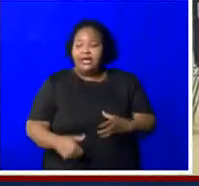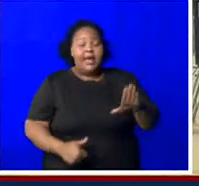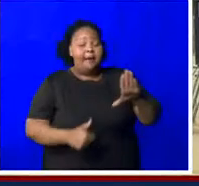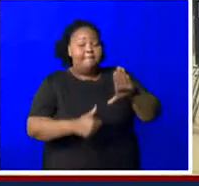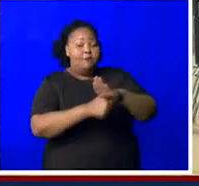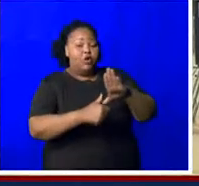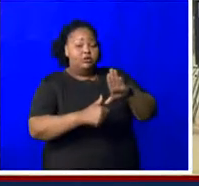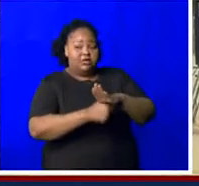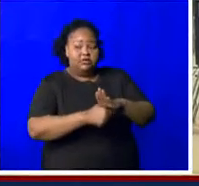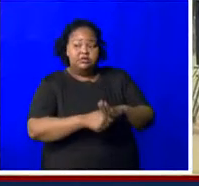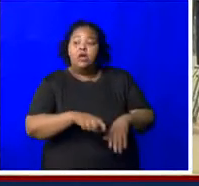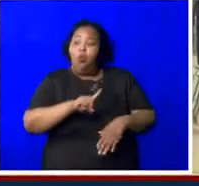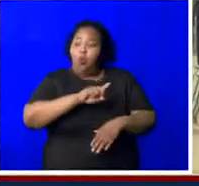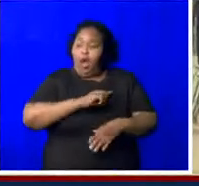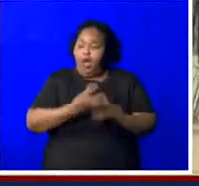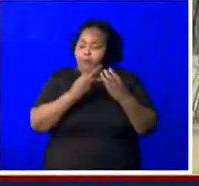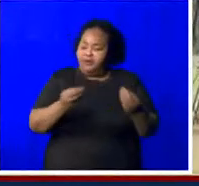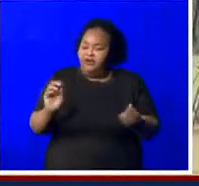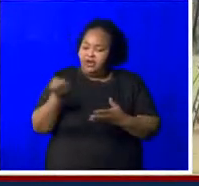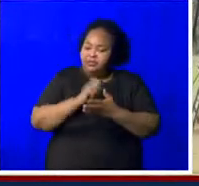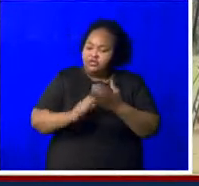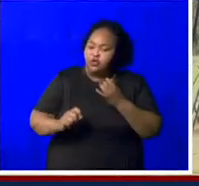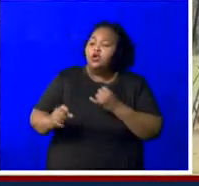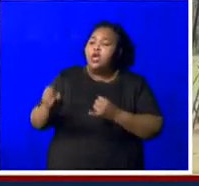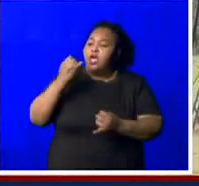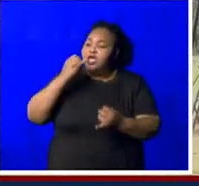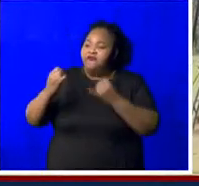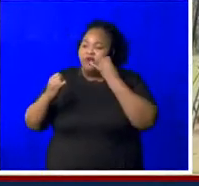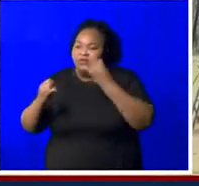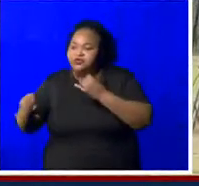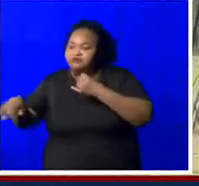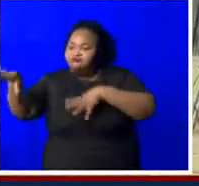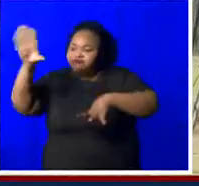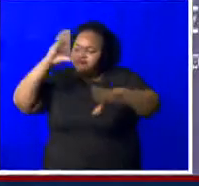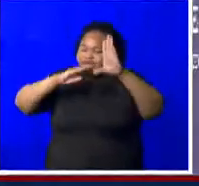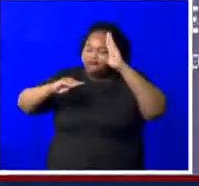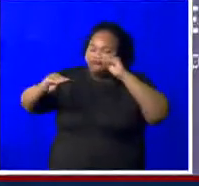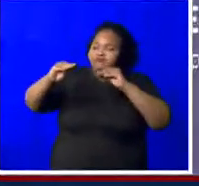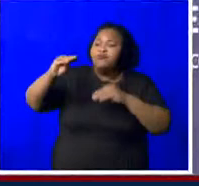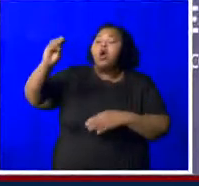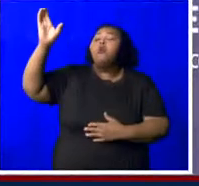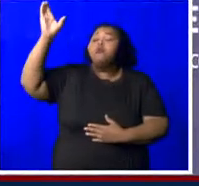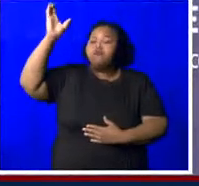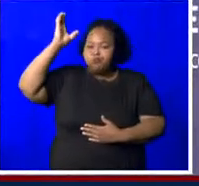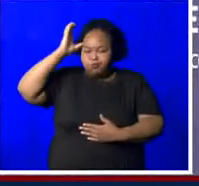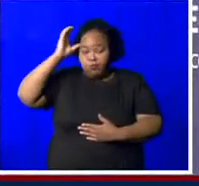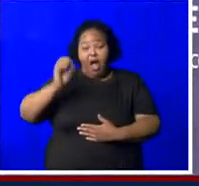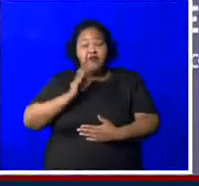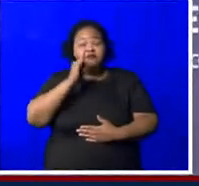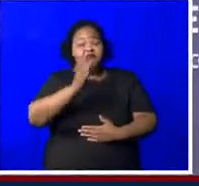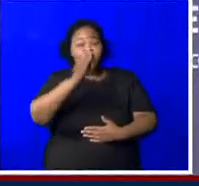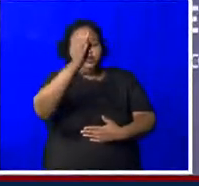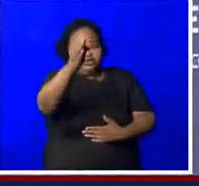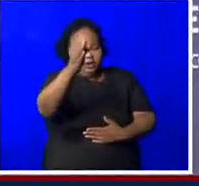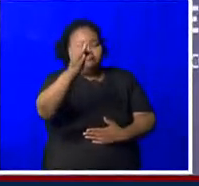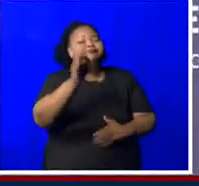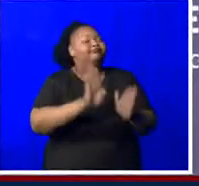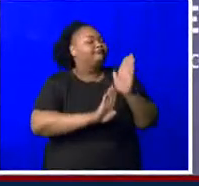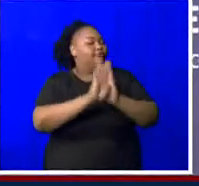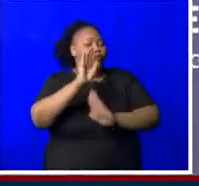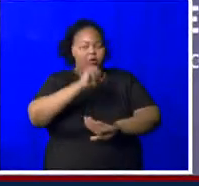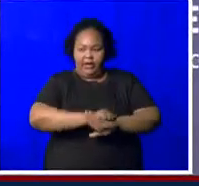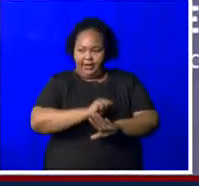abantwana ngelwadi kude kuthi babe baholi labanelwadi lolujulile kusasa. The Minister of Education and Training is fully dedicated